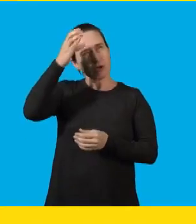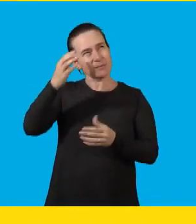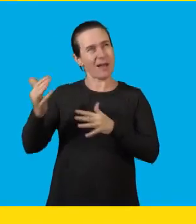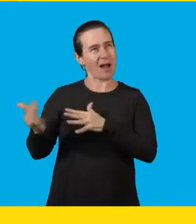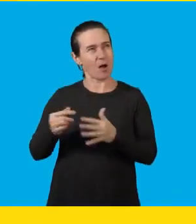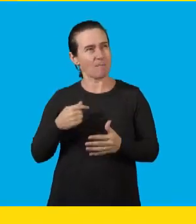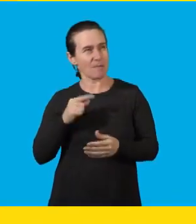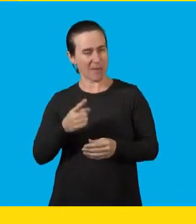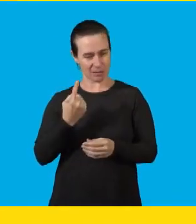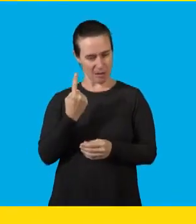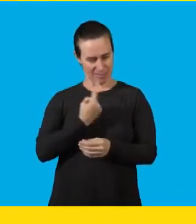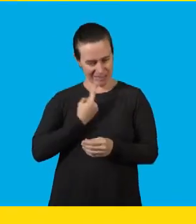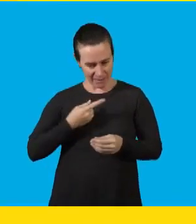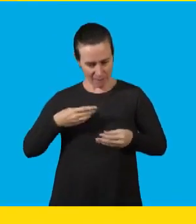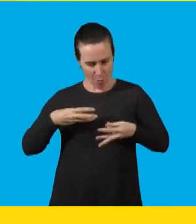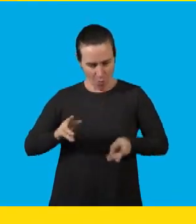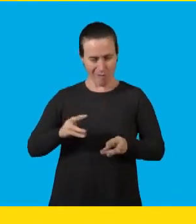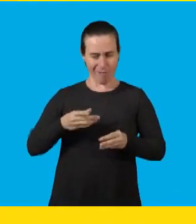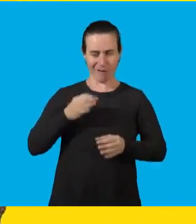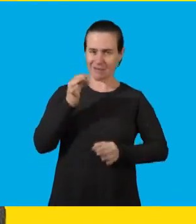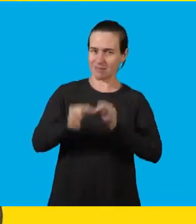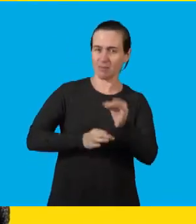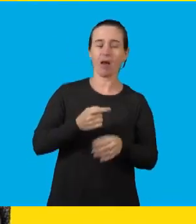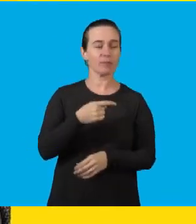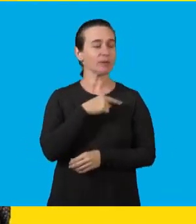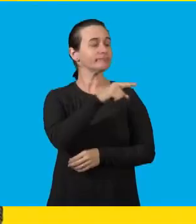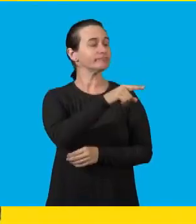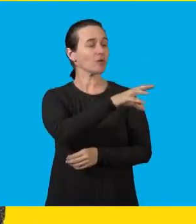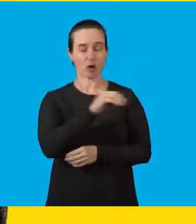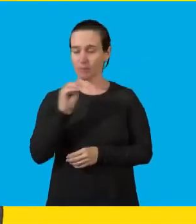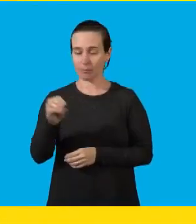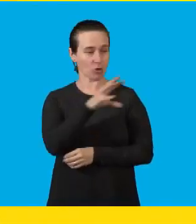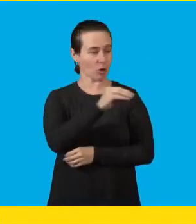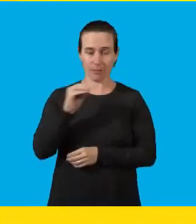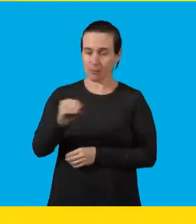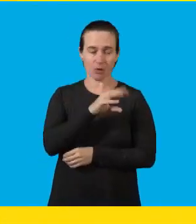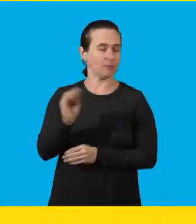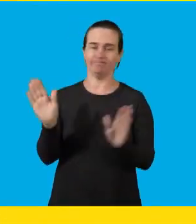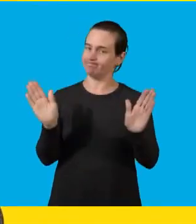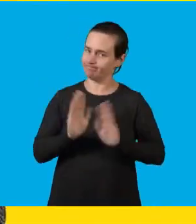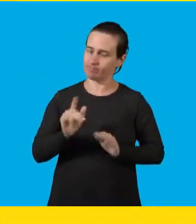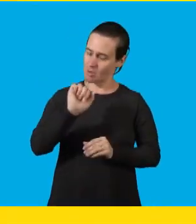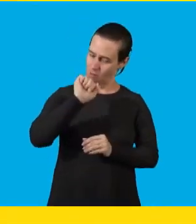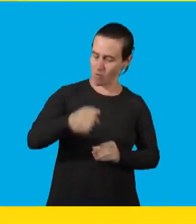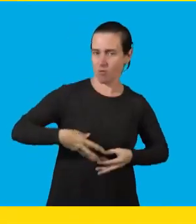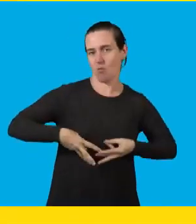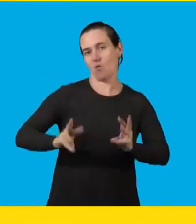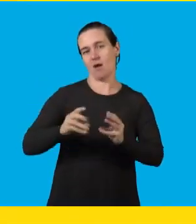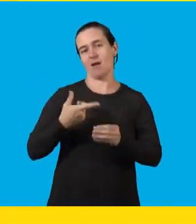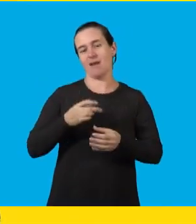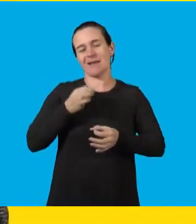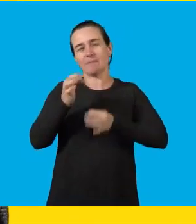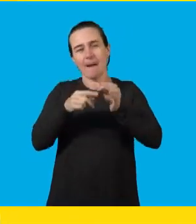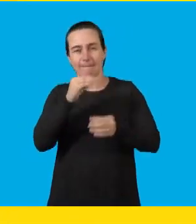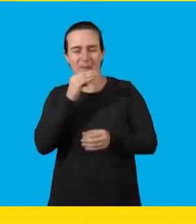define concepts in your own words and not to just repeat the sources, because as I said to you,